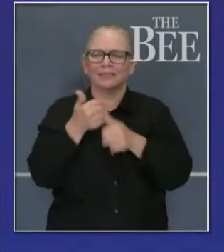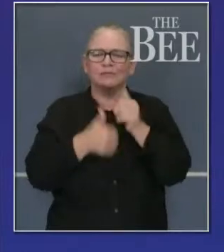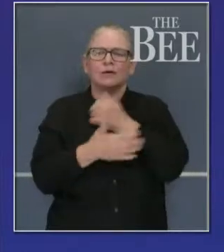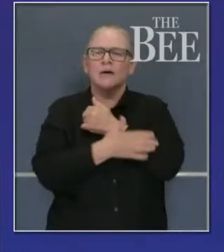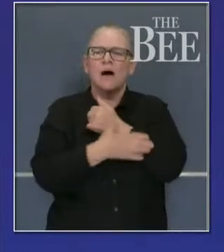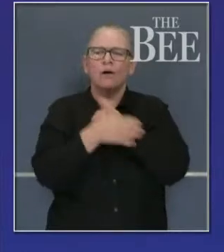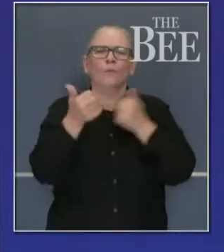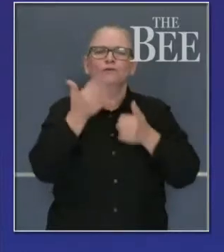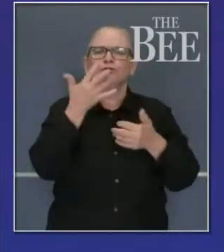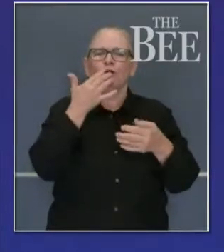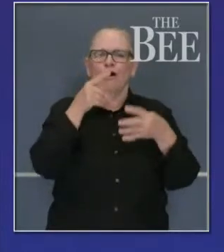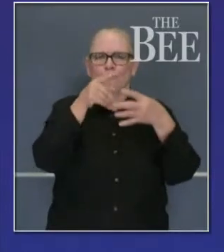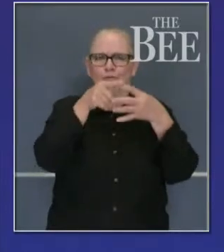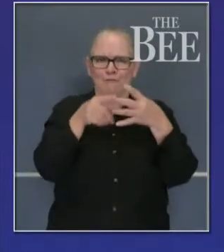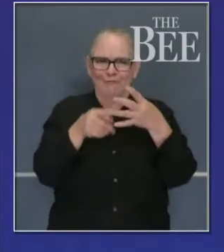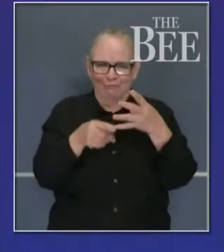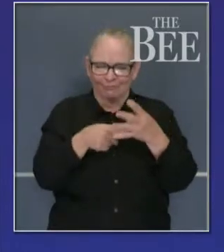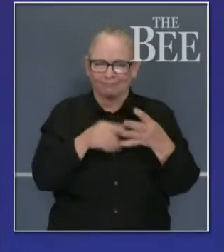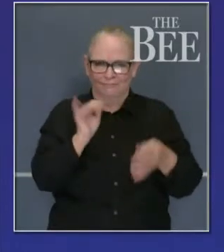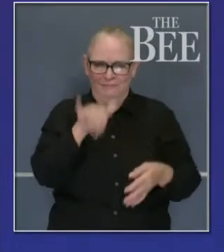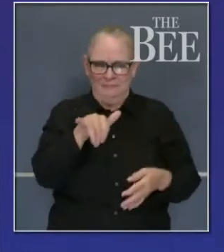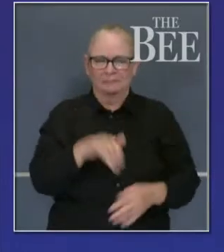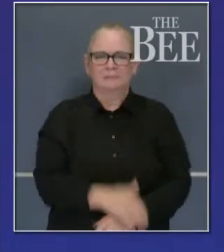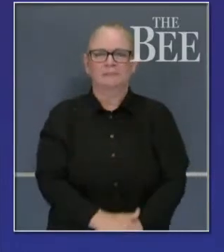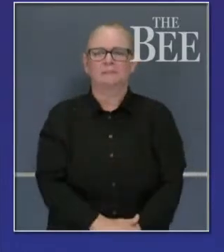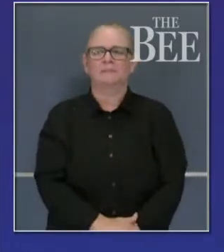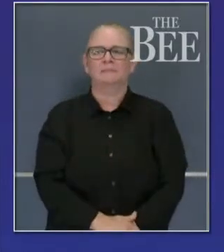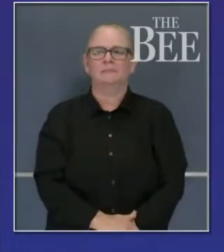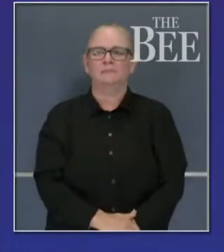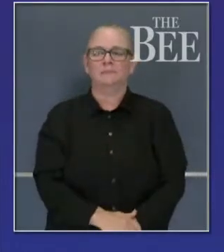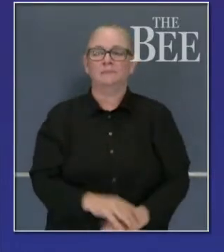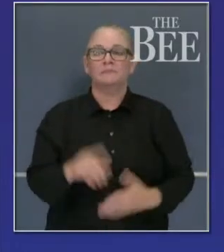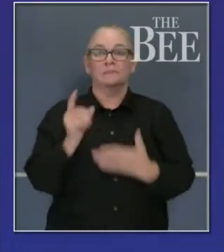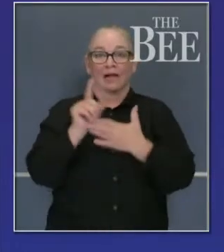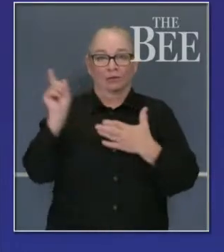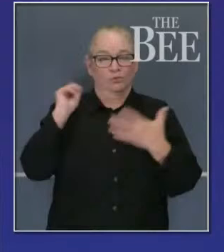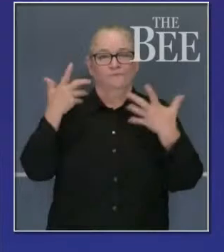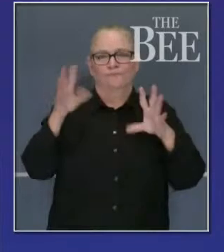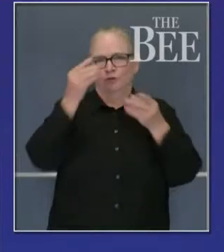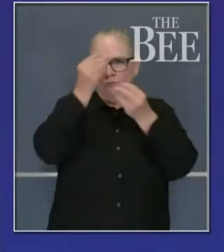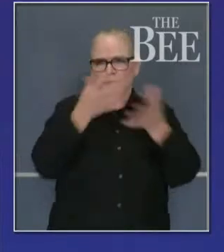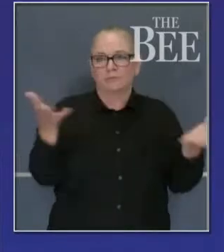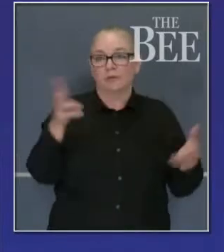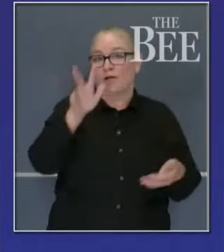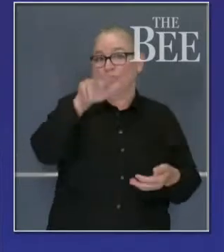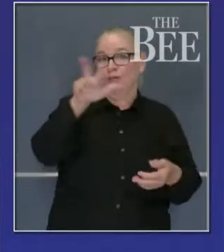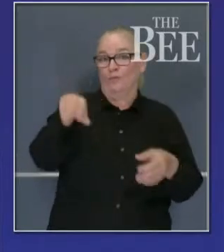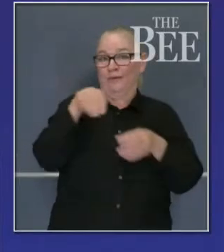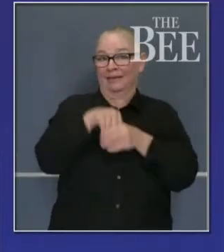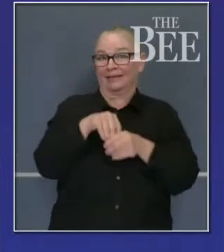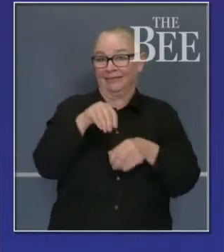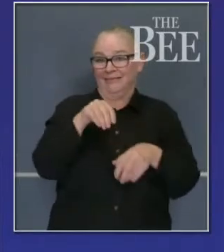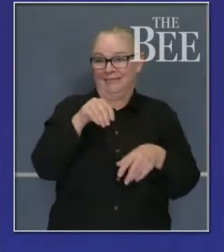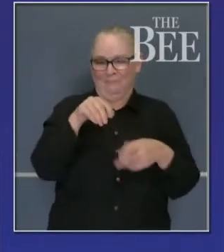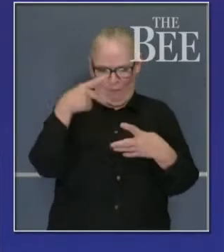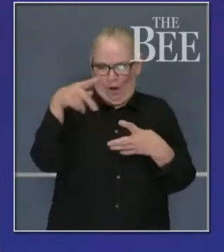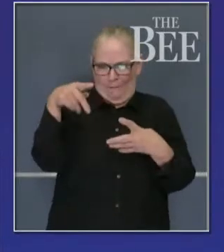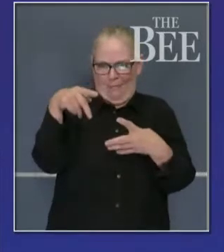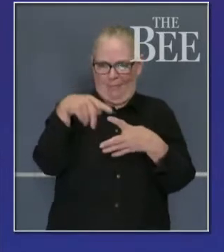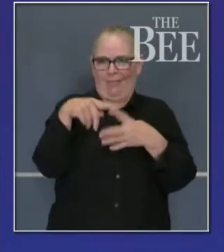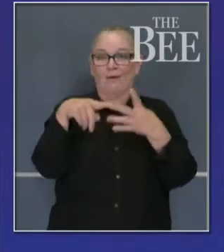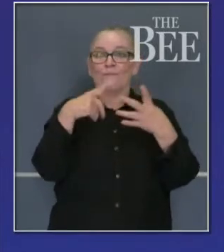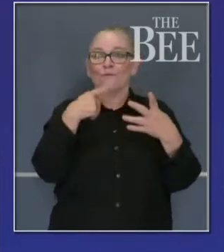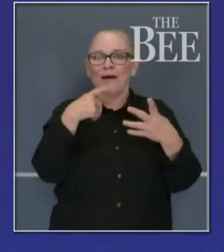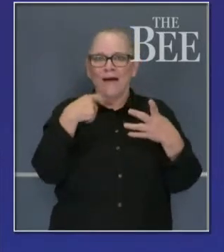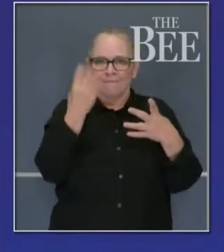in. When we last updated you, we had 33 counties in purple, 14 in red. We